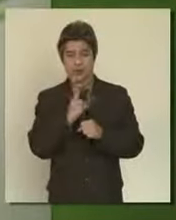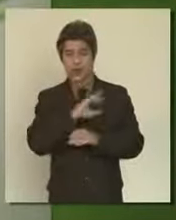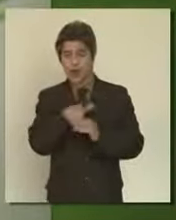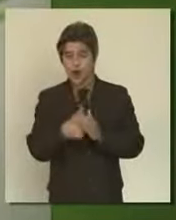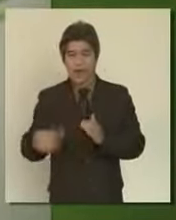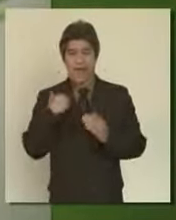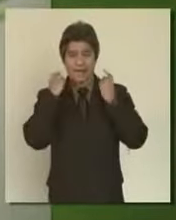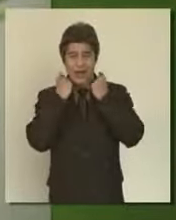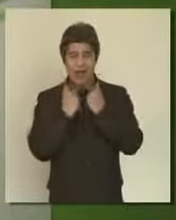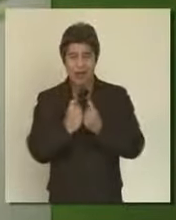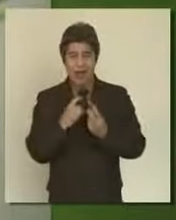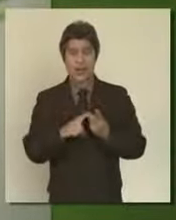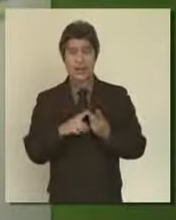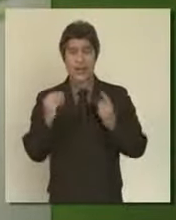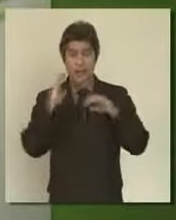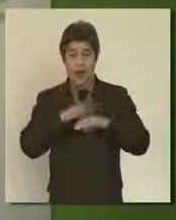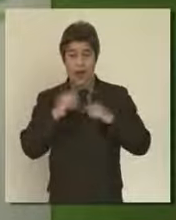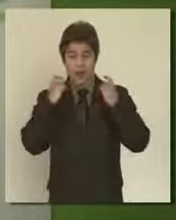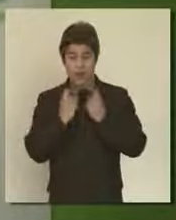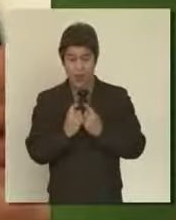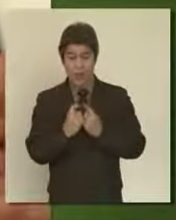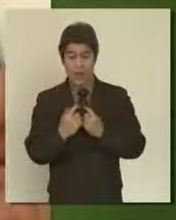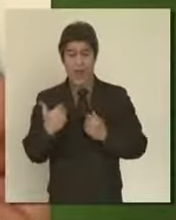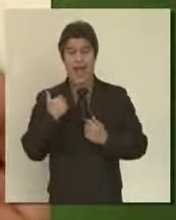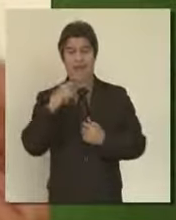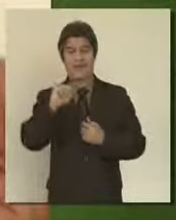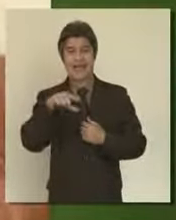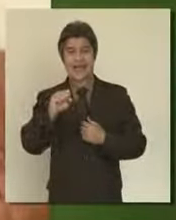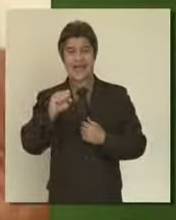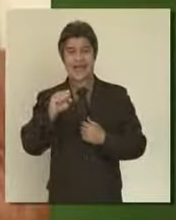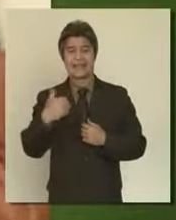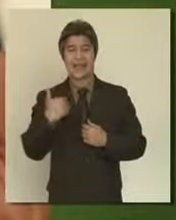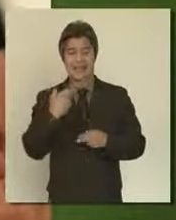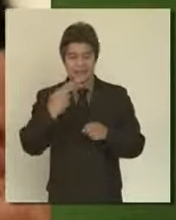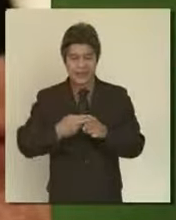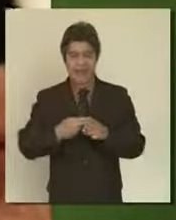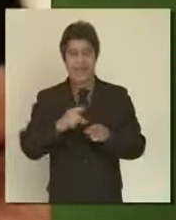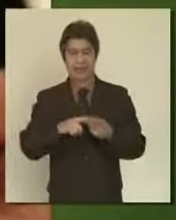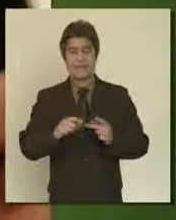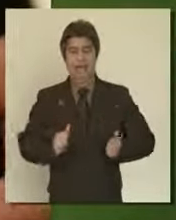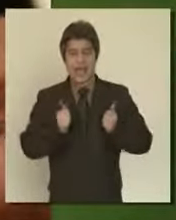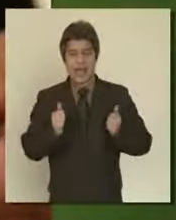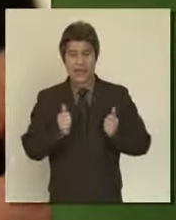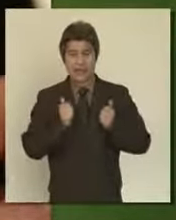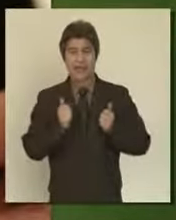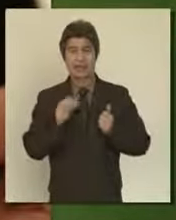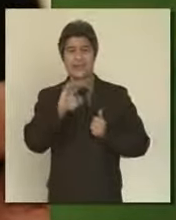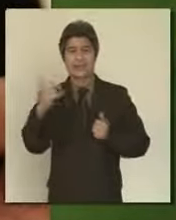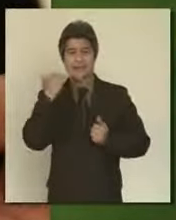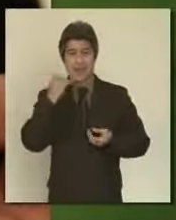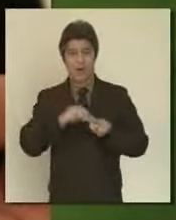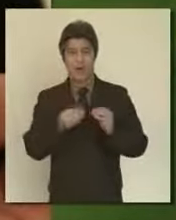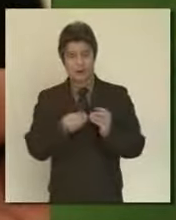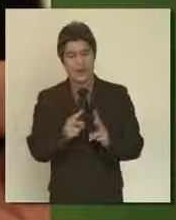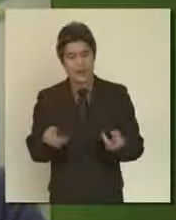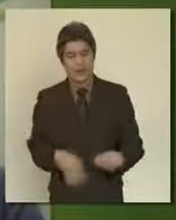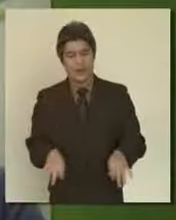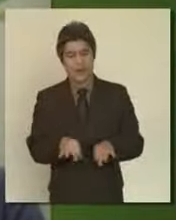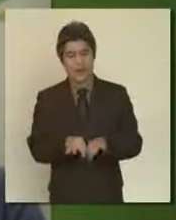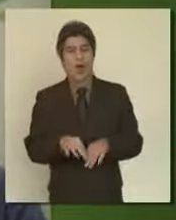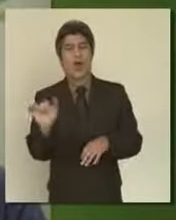all your pets have collars, and on those collars you want to have tags that have your name, your address, your cell phone number is extremely